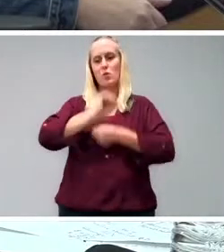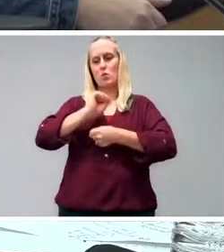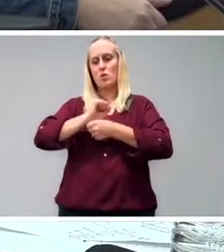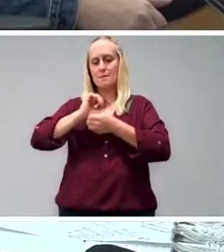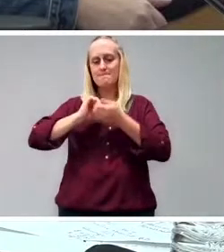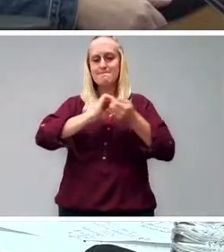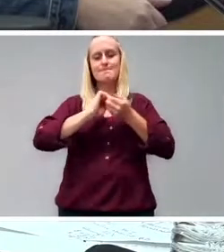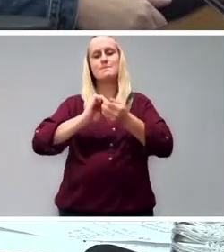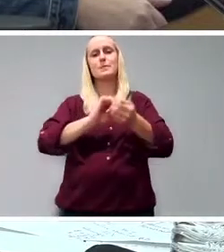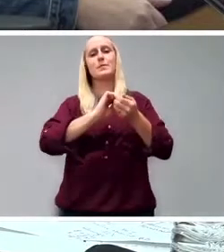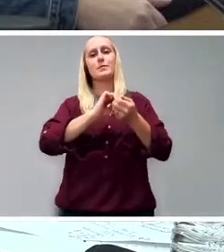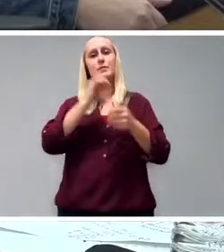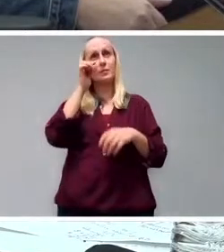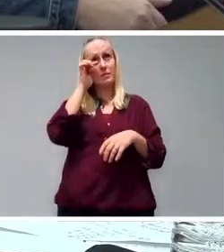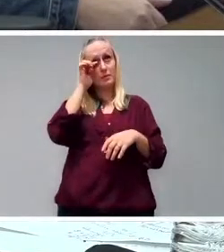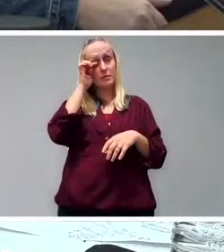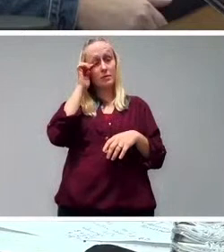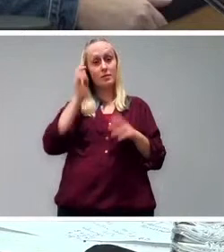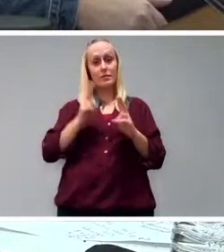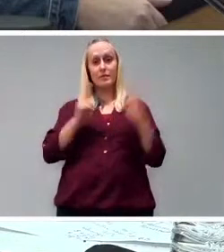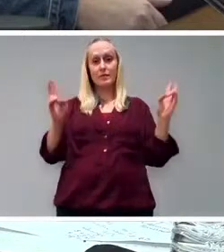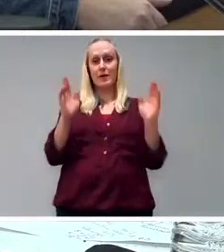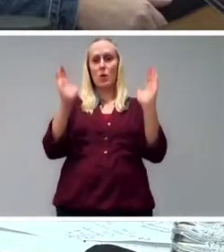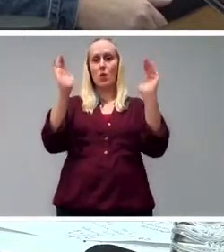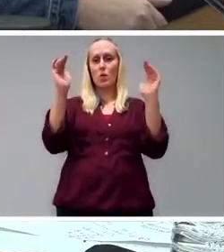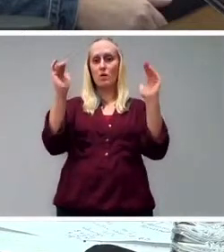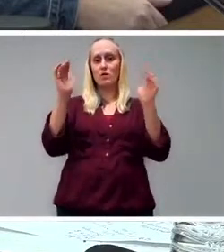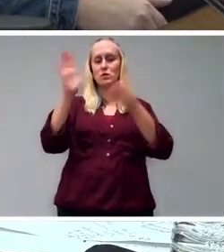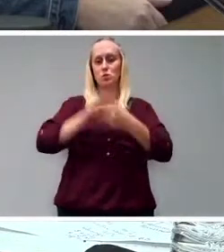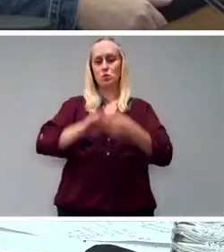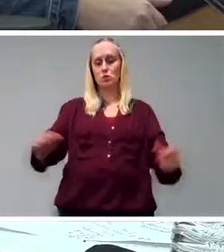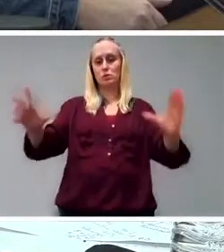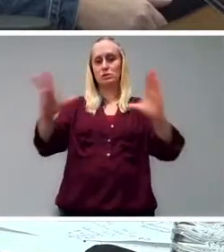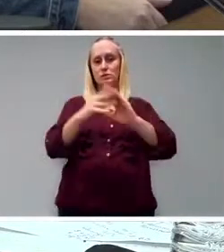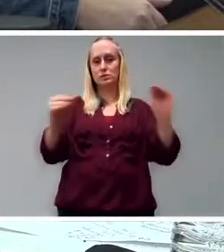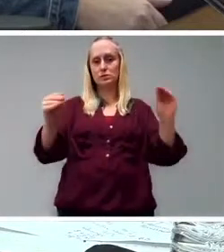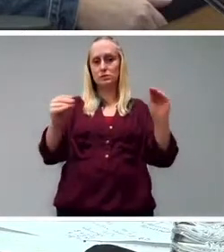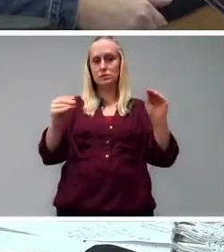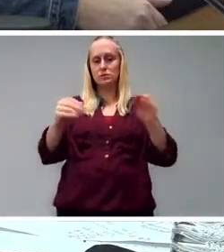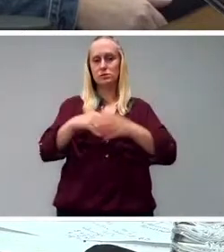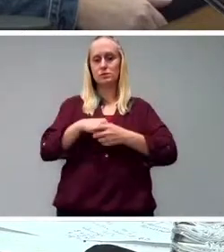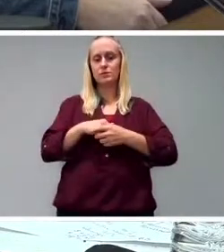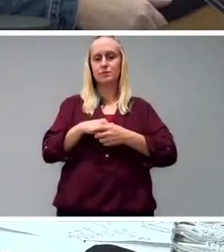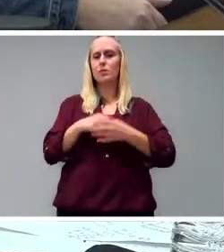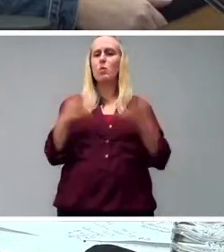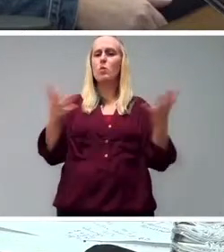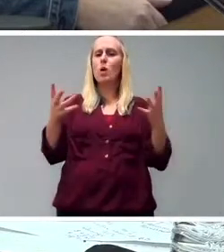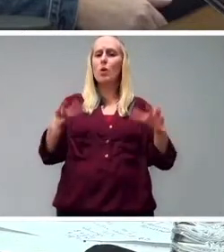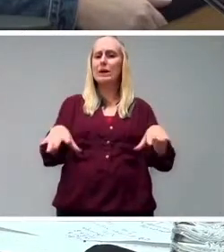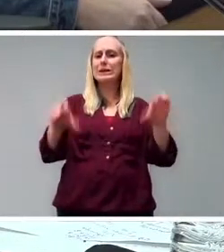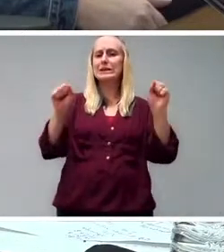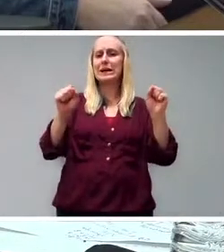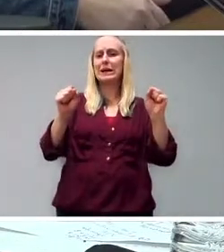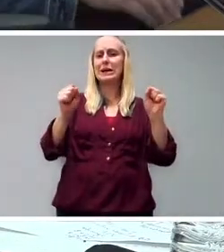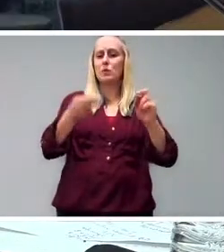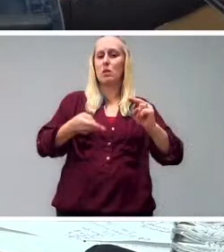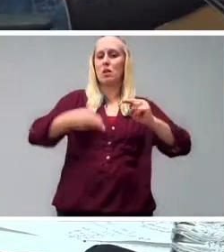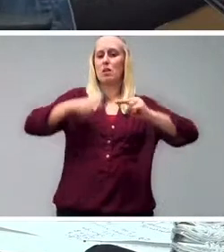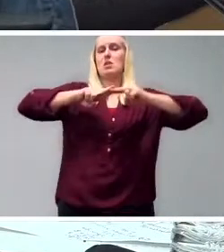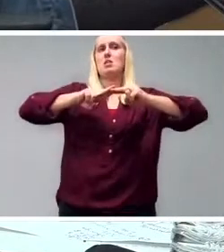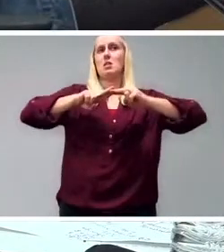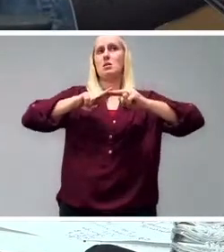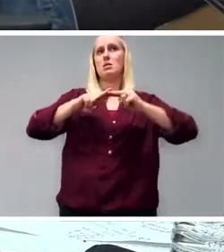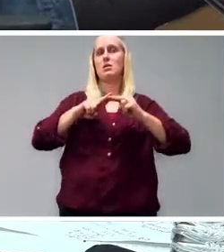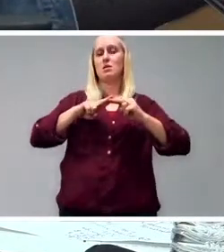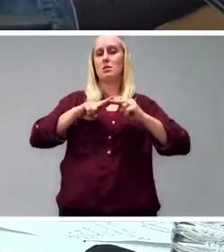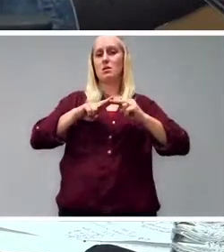This is a very hopeful story. And what would it take to scale it up so that at least on a wishful